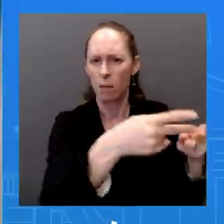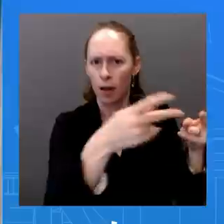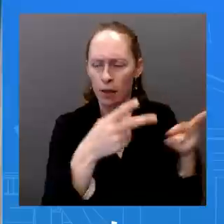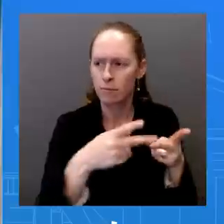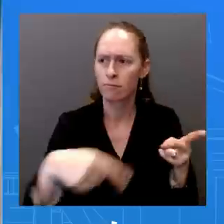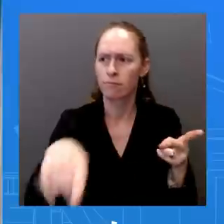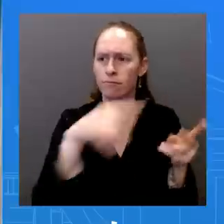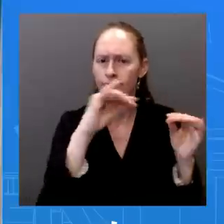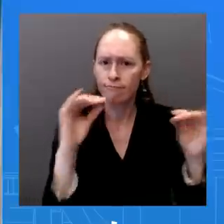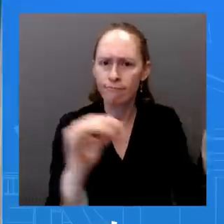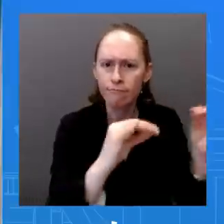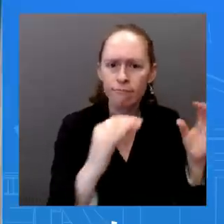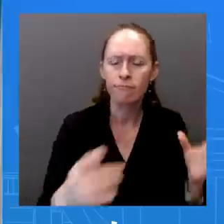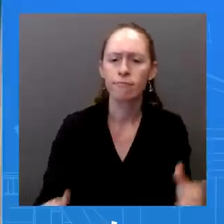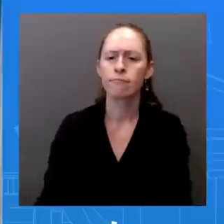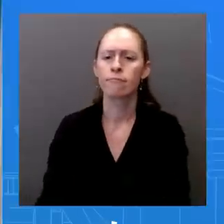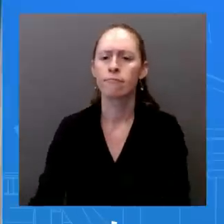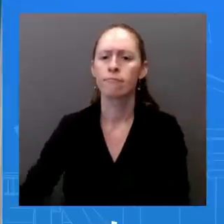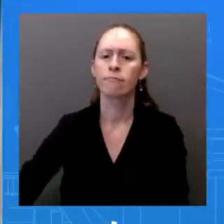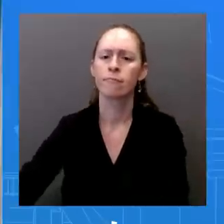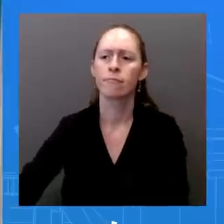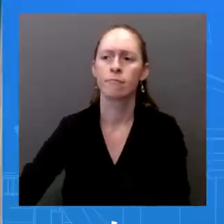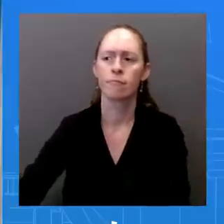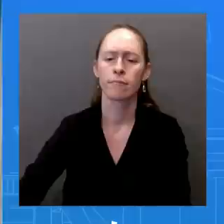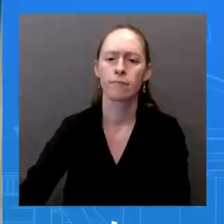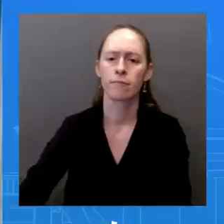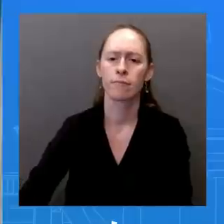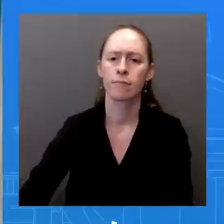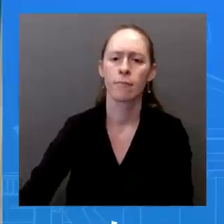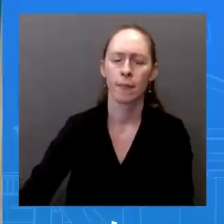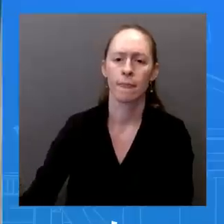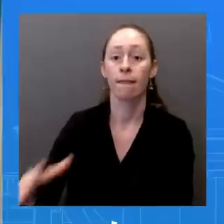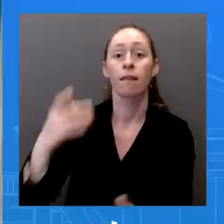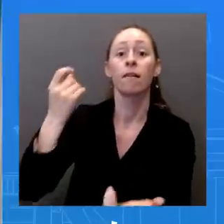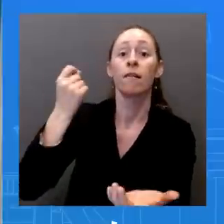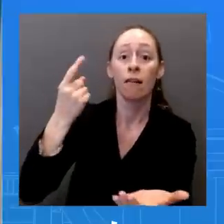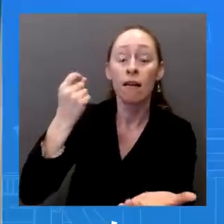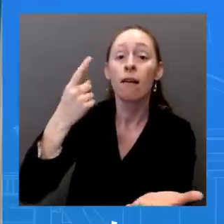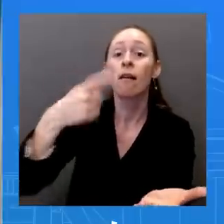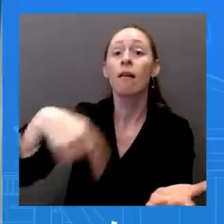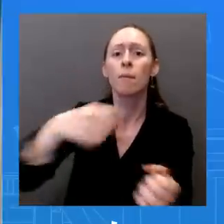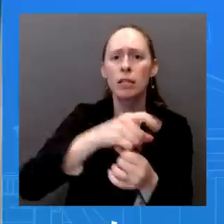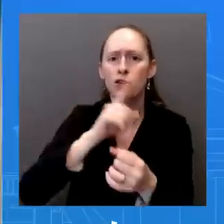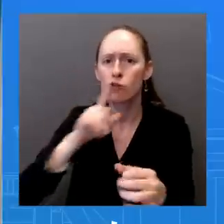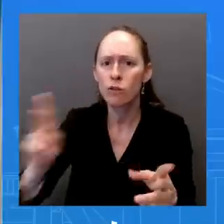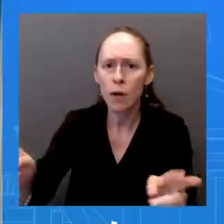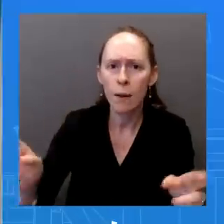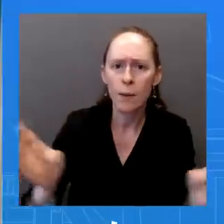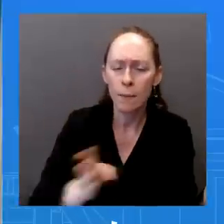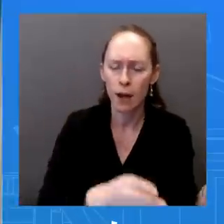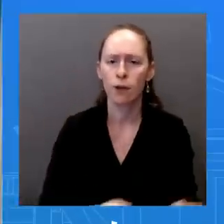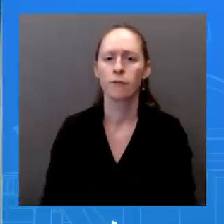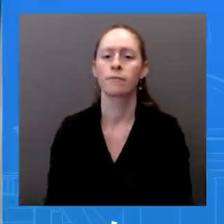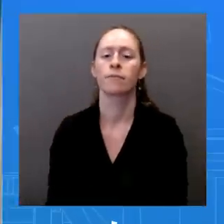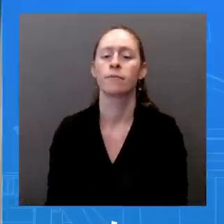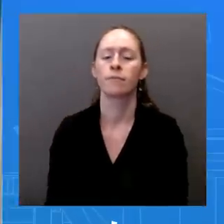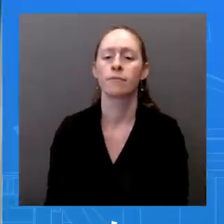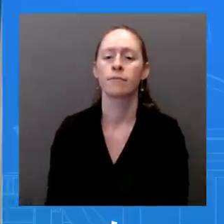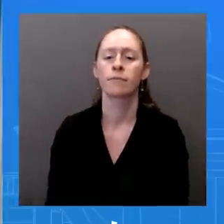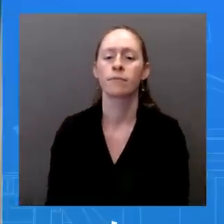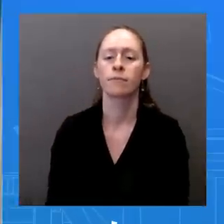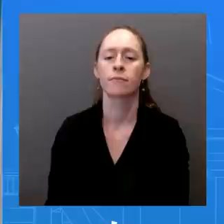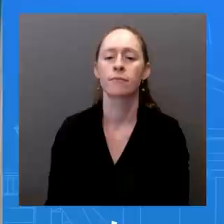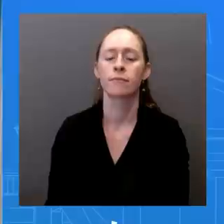And today, FEMA Administrator Deanne Criswell will be on the ground to assess the emergency response. Right